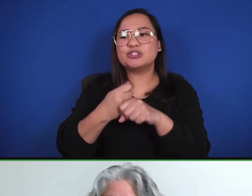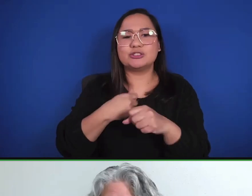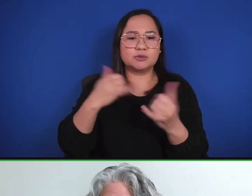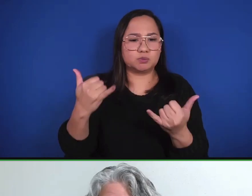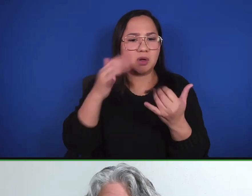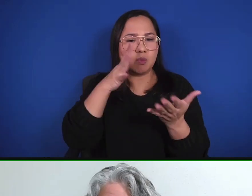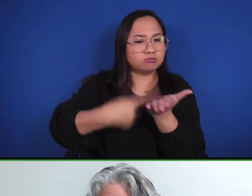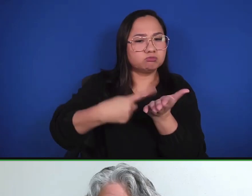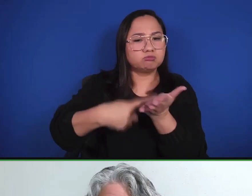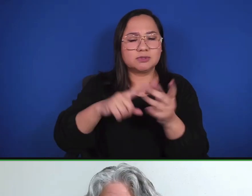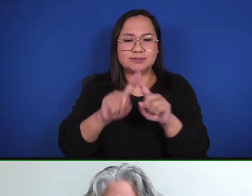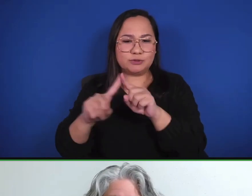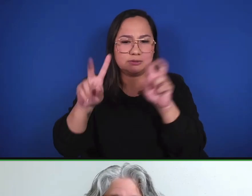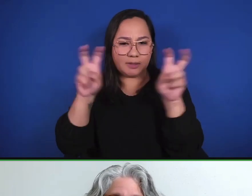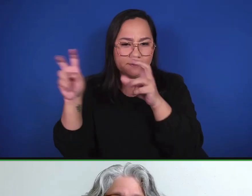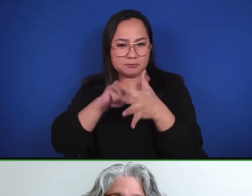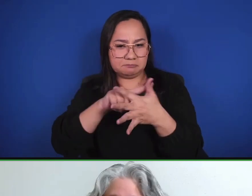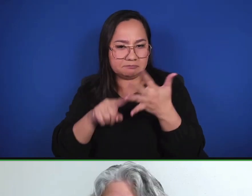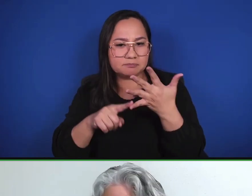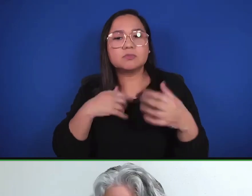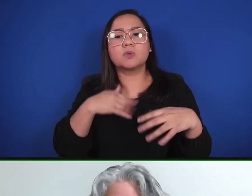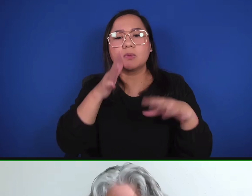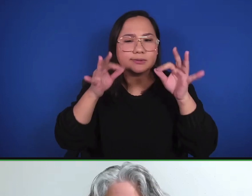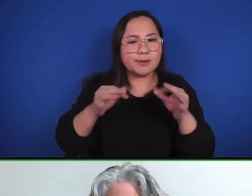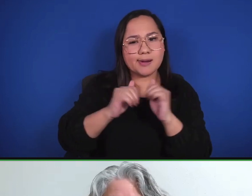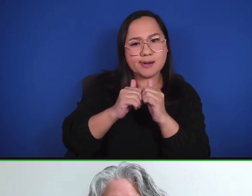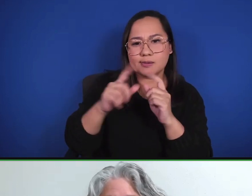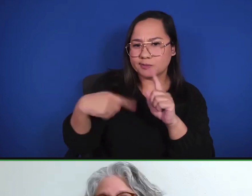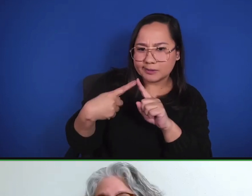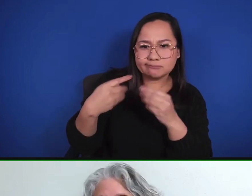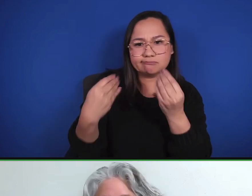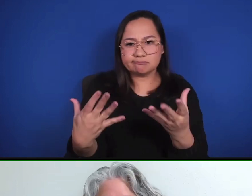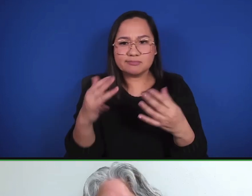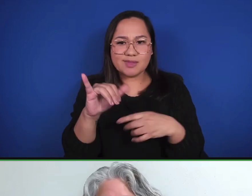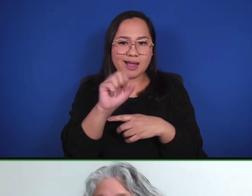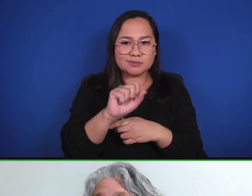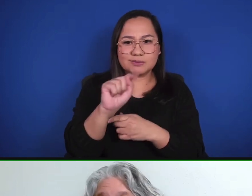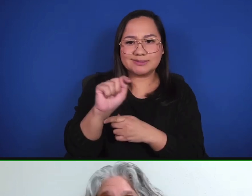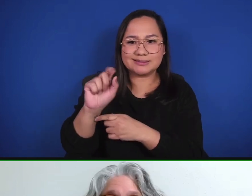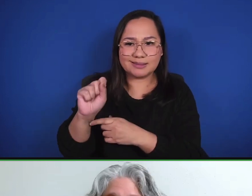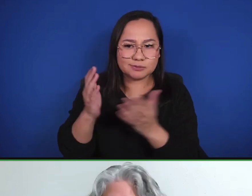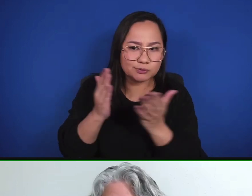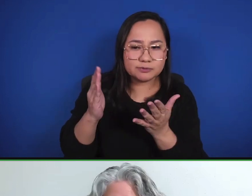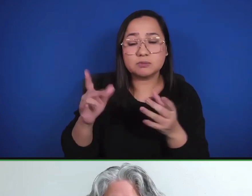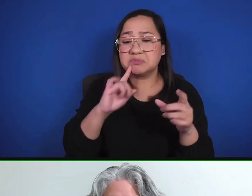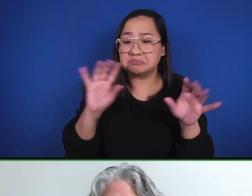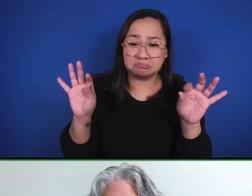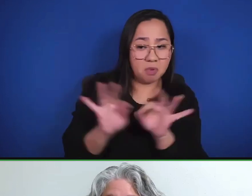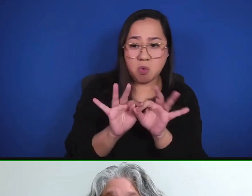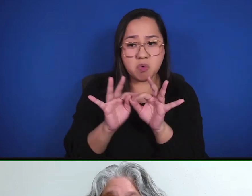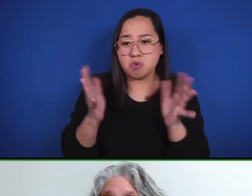provide speech-to-text services. The most important thing to do is talk to the student. The student is the best source